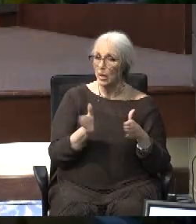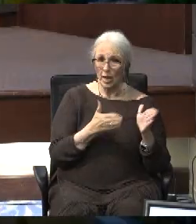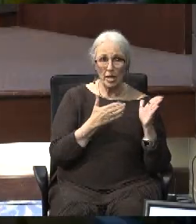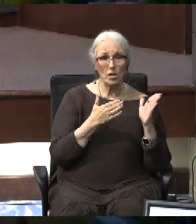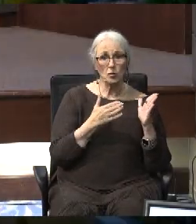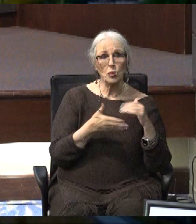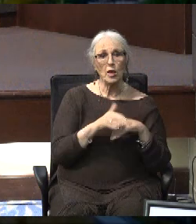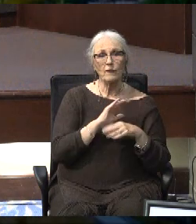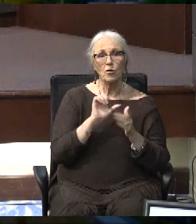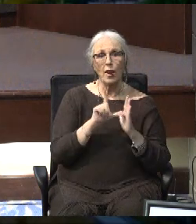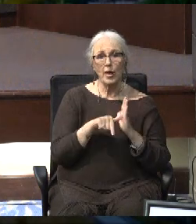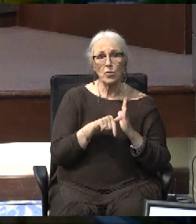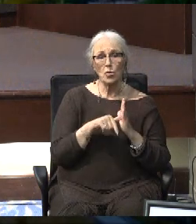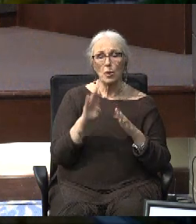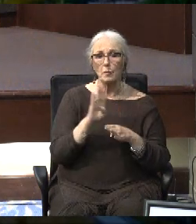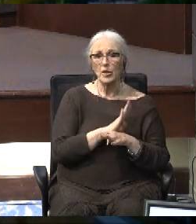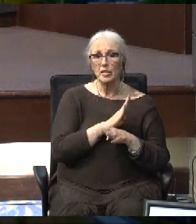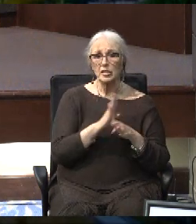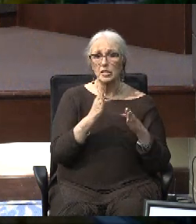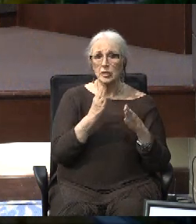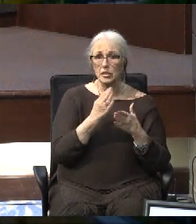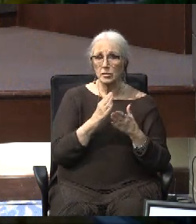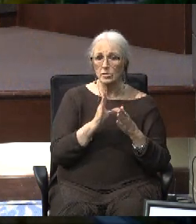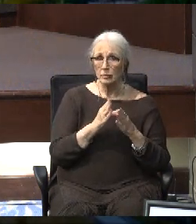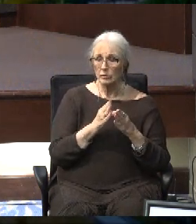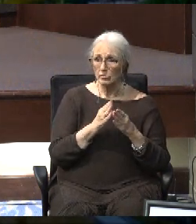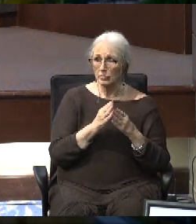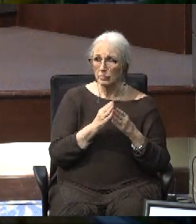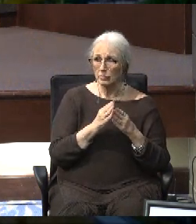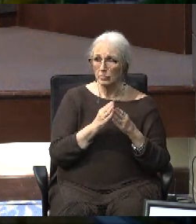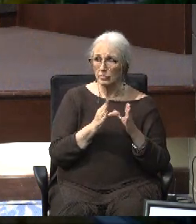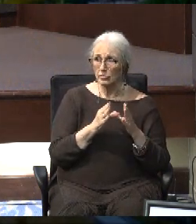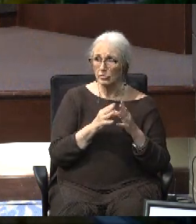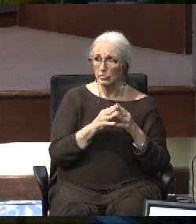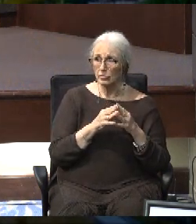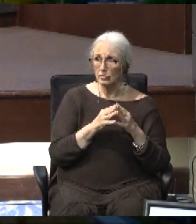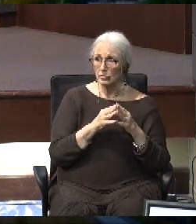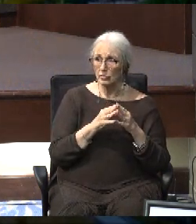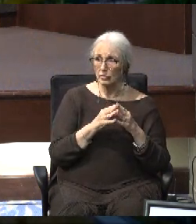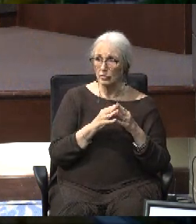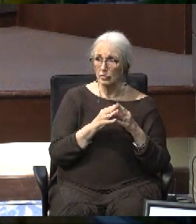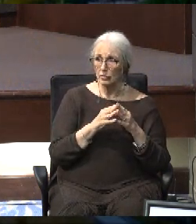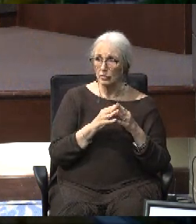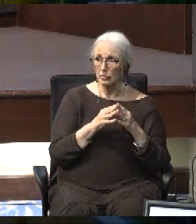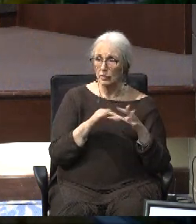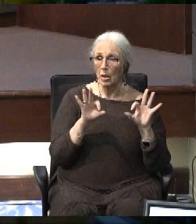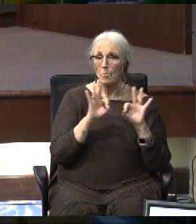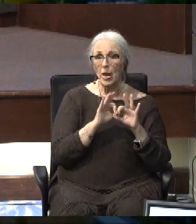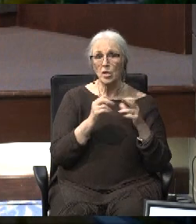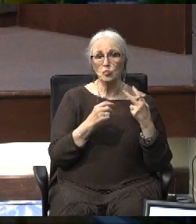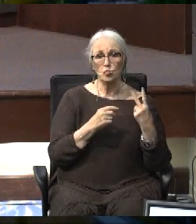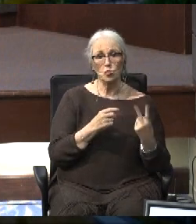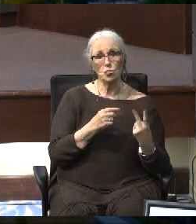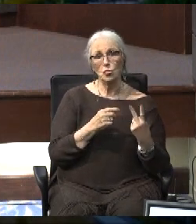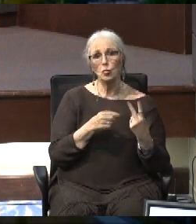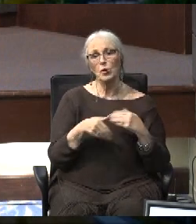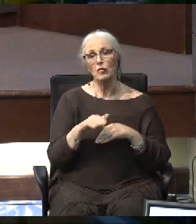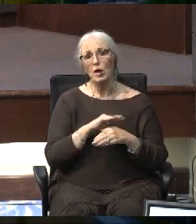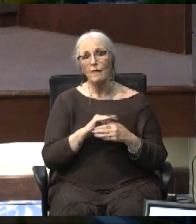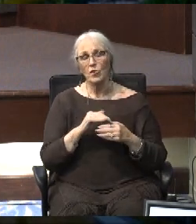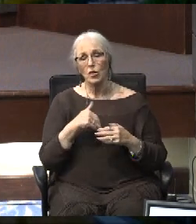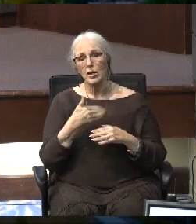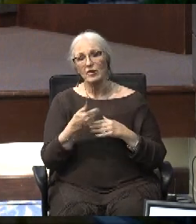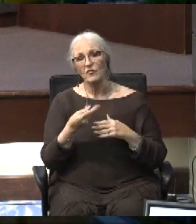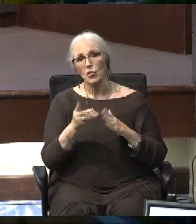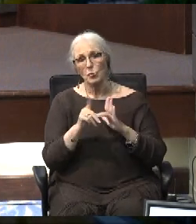later on in the business session this evening. The remaining 2 public hearings will be covered here in just a few minutes by Clint Peters